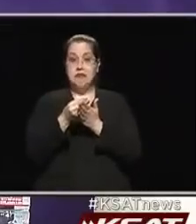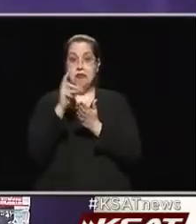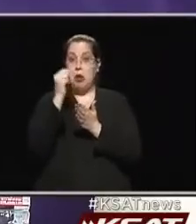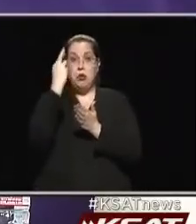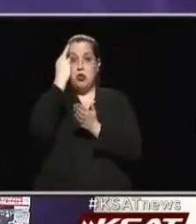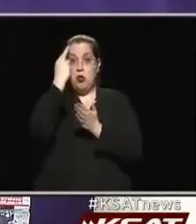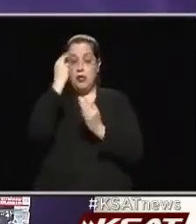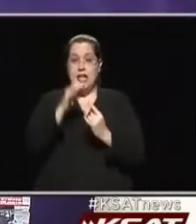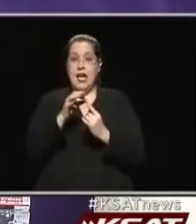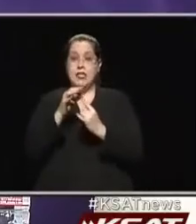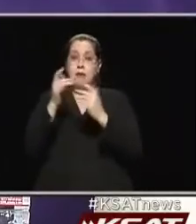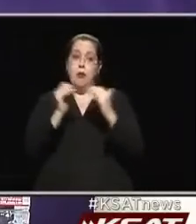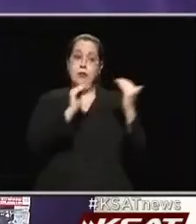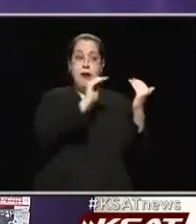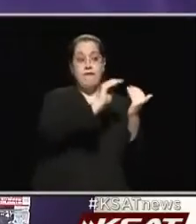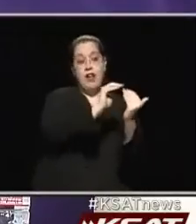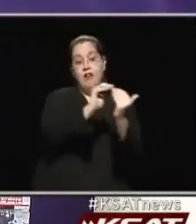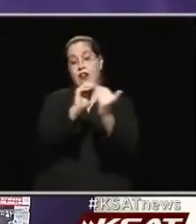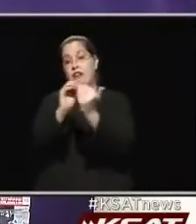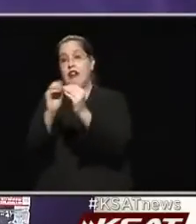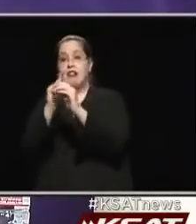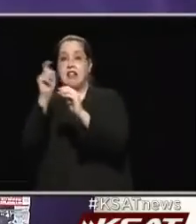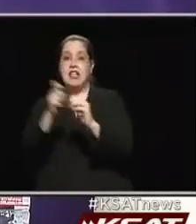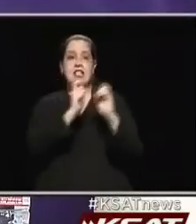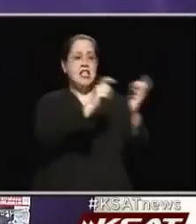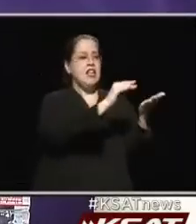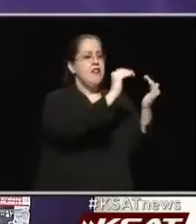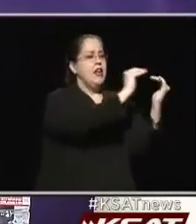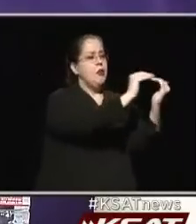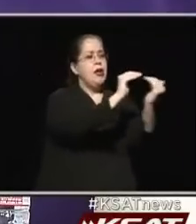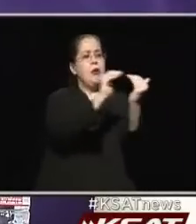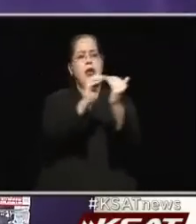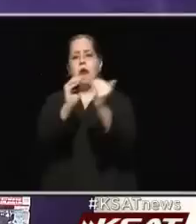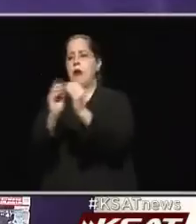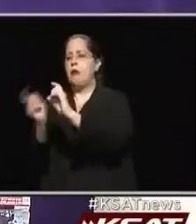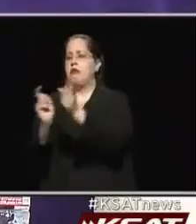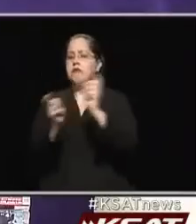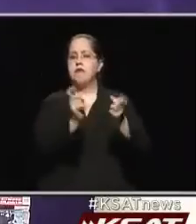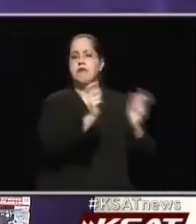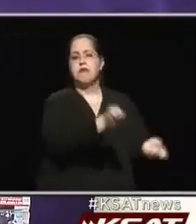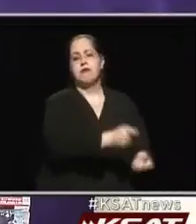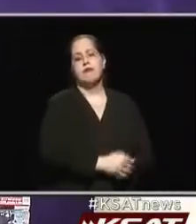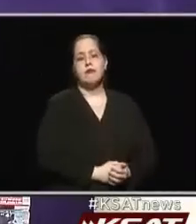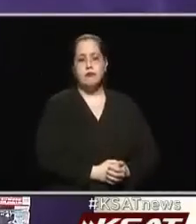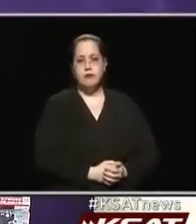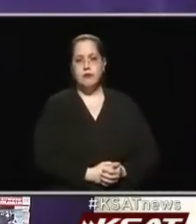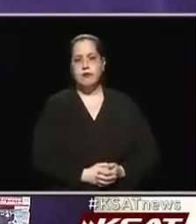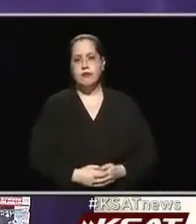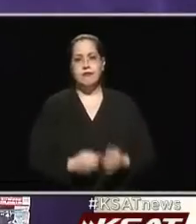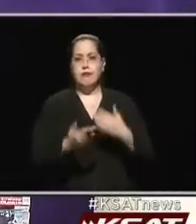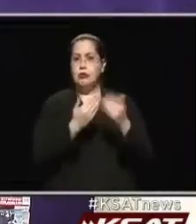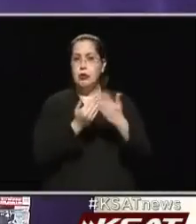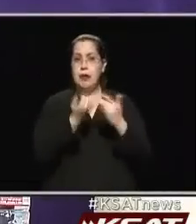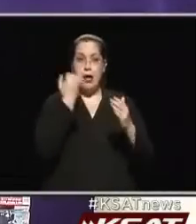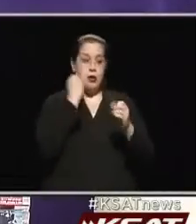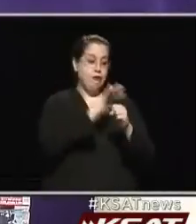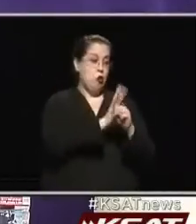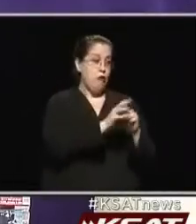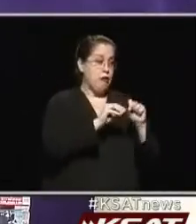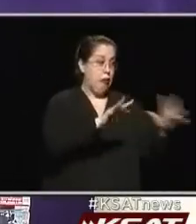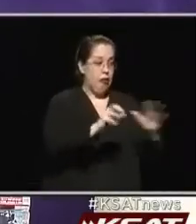other than the fact he wants to be fair to Texas and give everybody the same allocation where they got their a problem with COVID or not. So